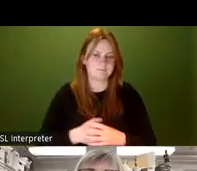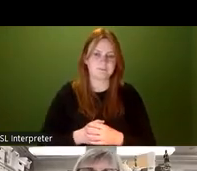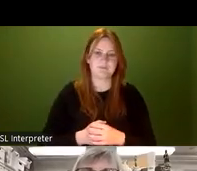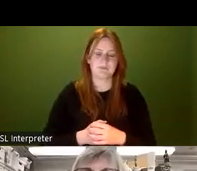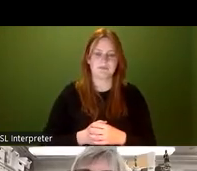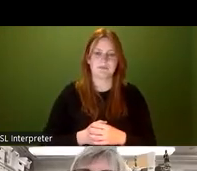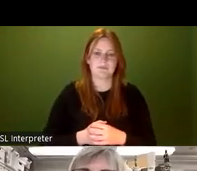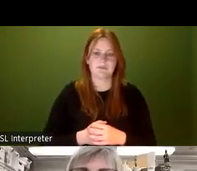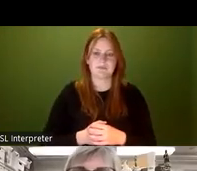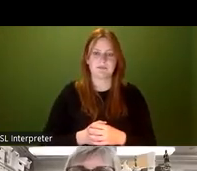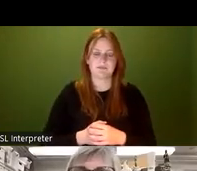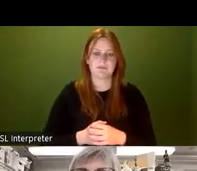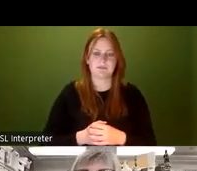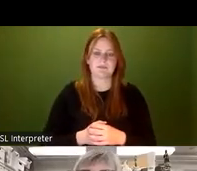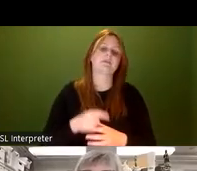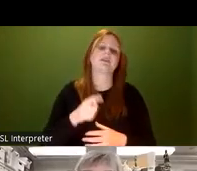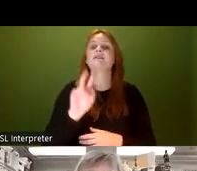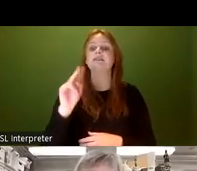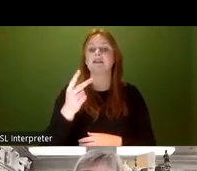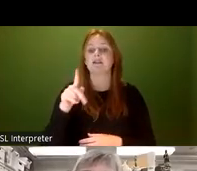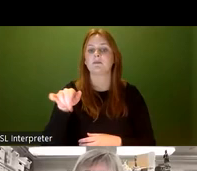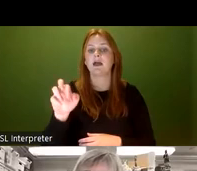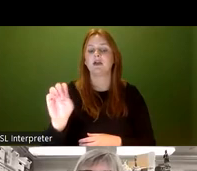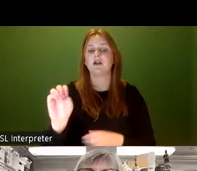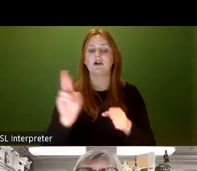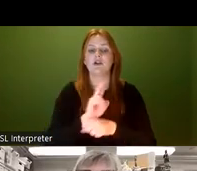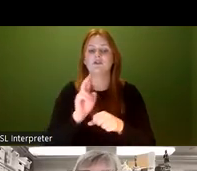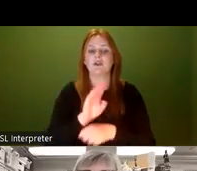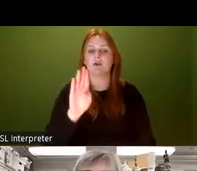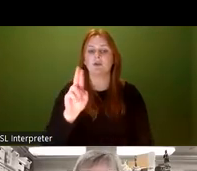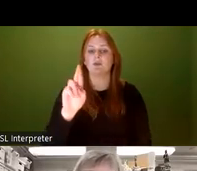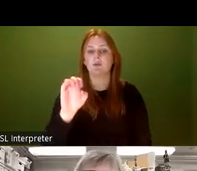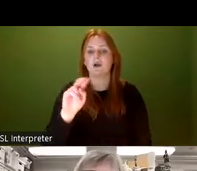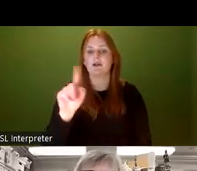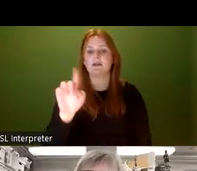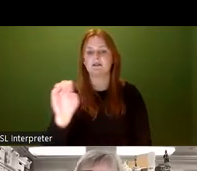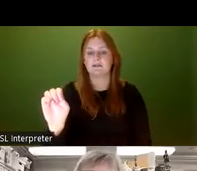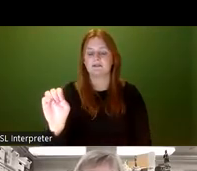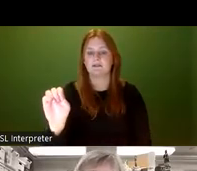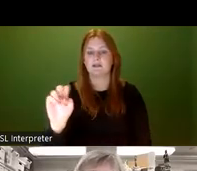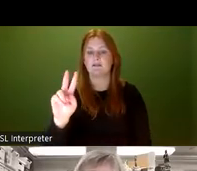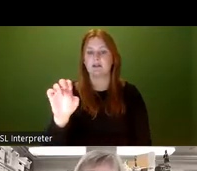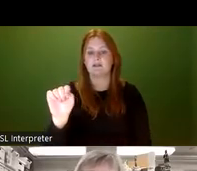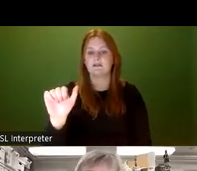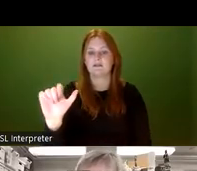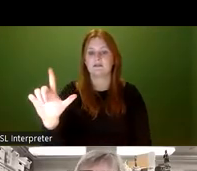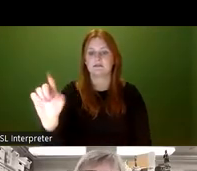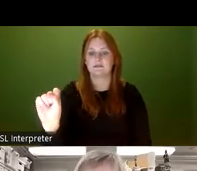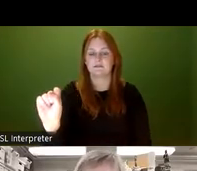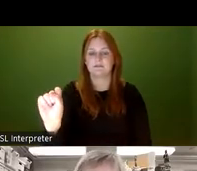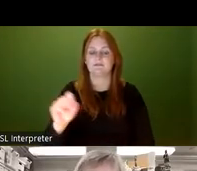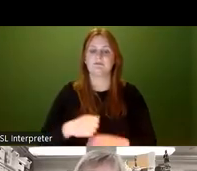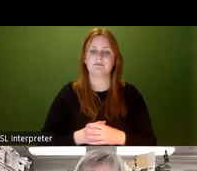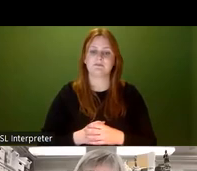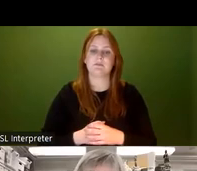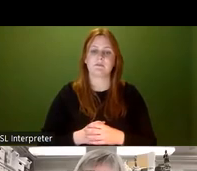And a second pyre, this time with bronze vessels. So there's also some a